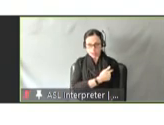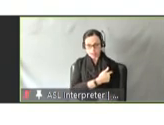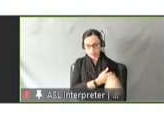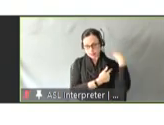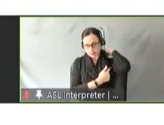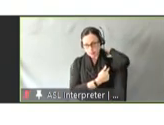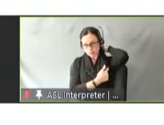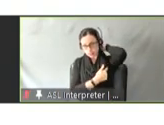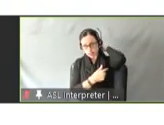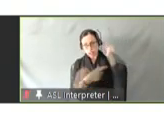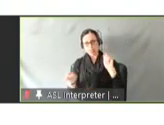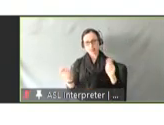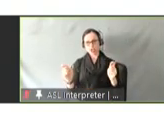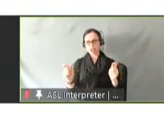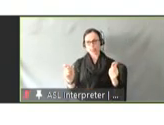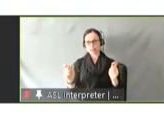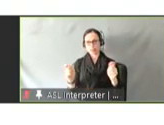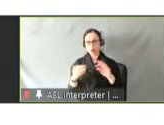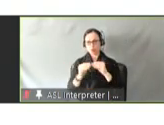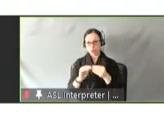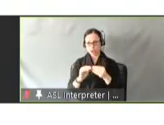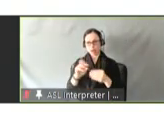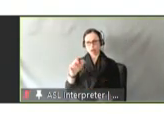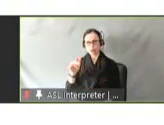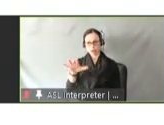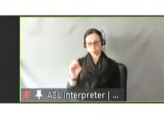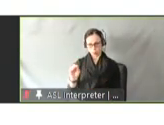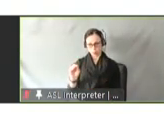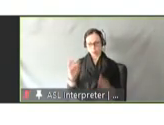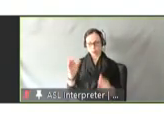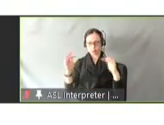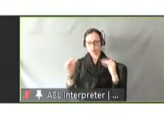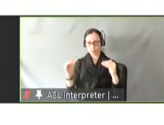the adjusted rate ratios. Next slide, please.